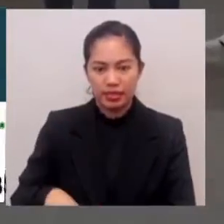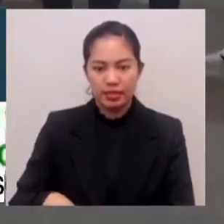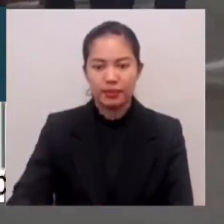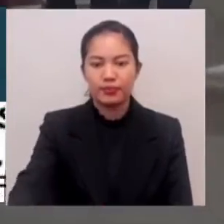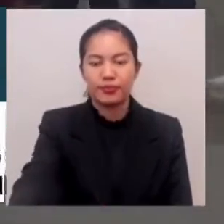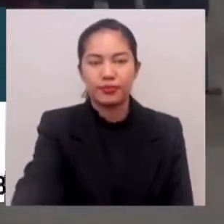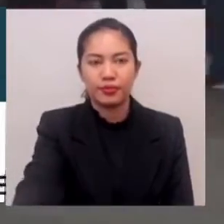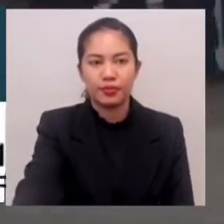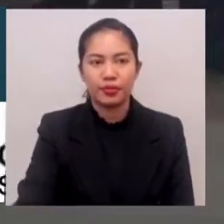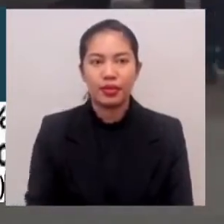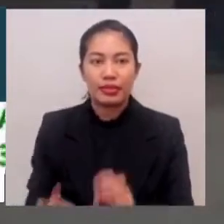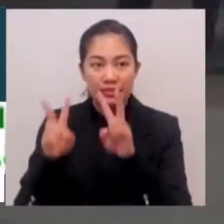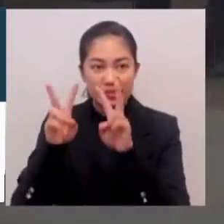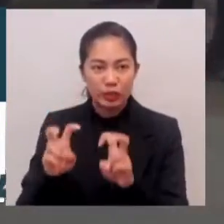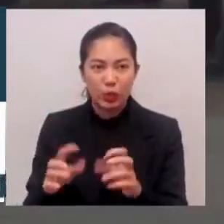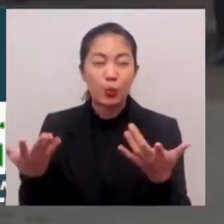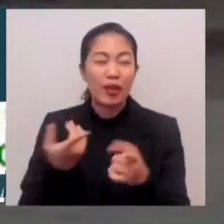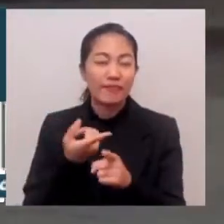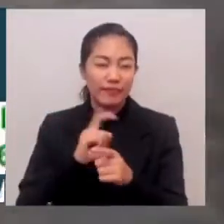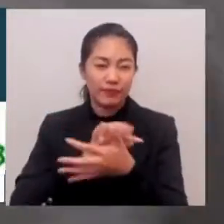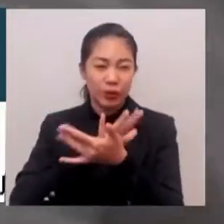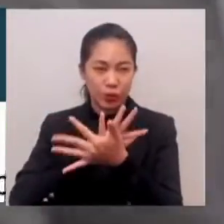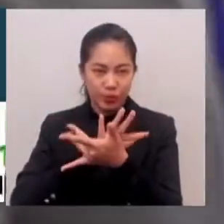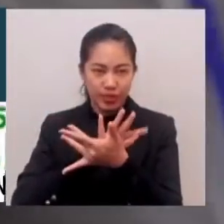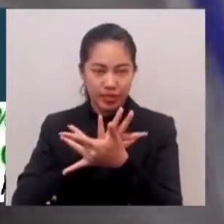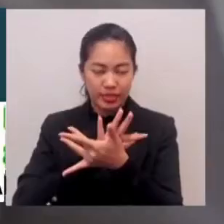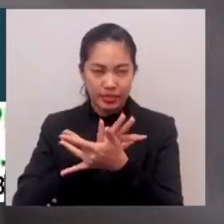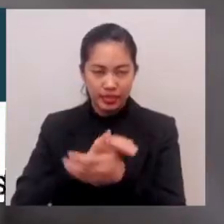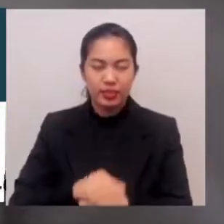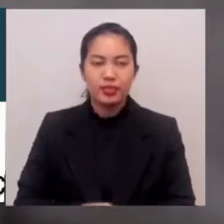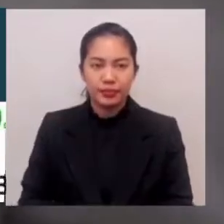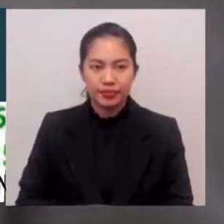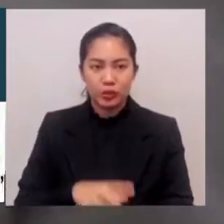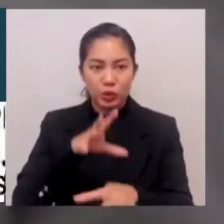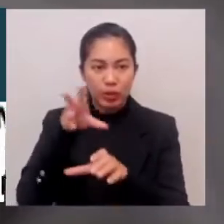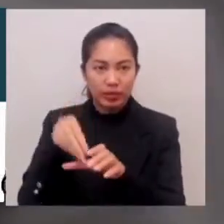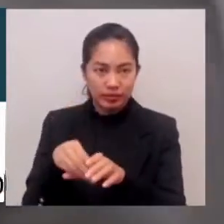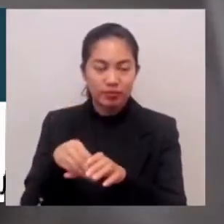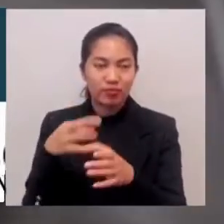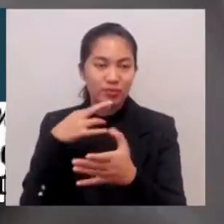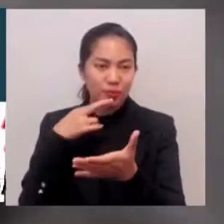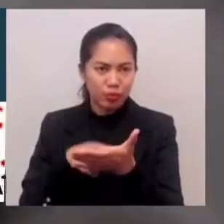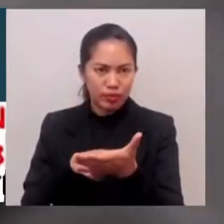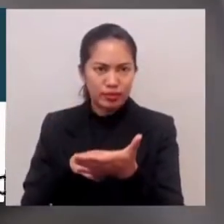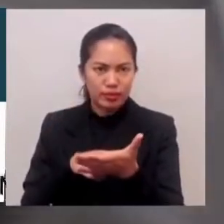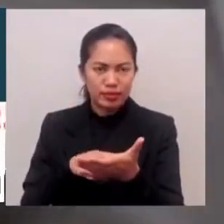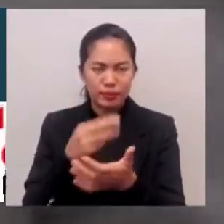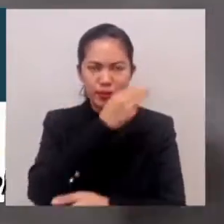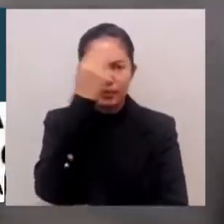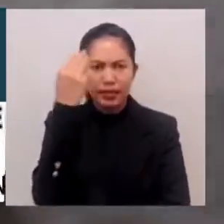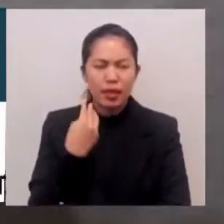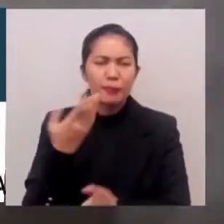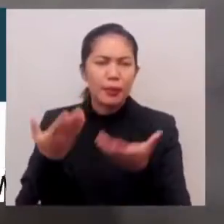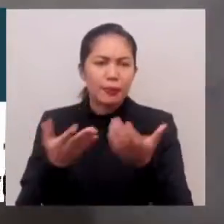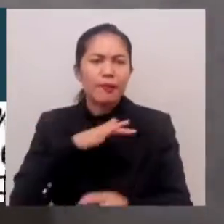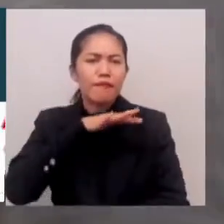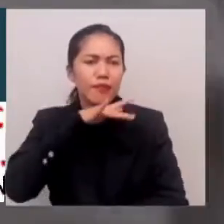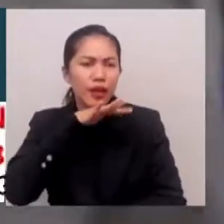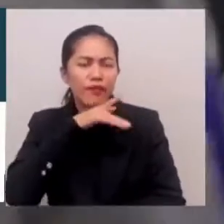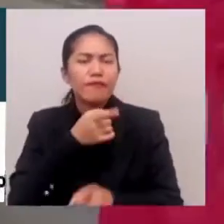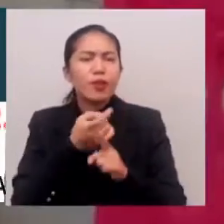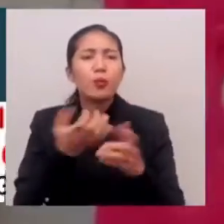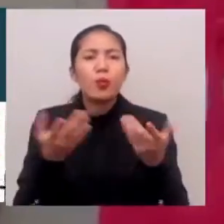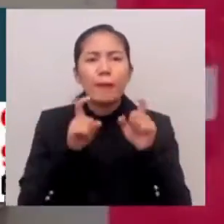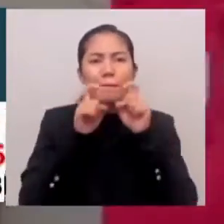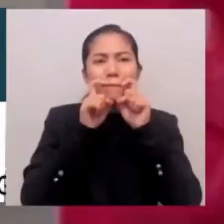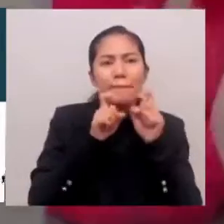of the coronavirus, and said in a joint report in March that the virus had probably been transmitted from bats to humans through another